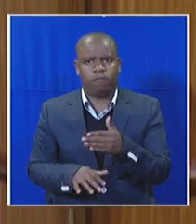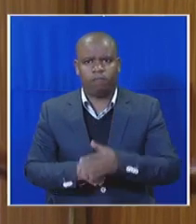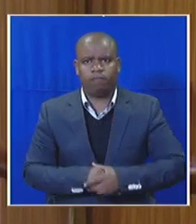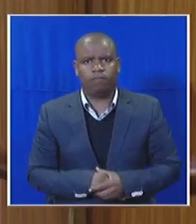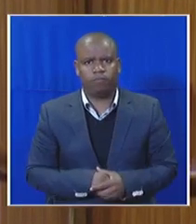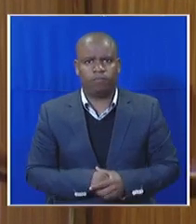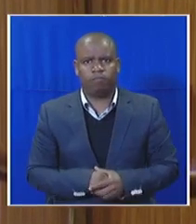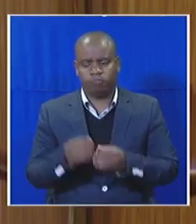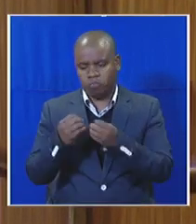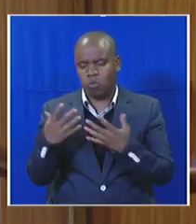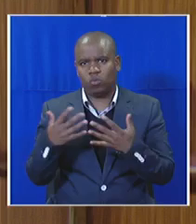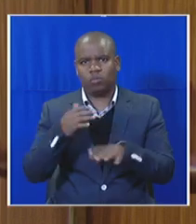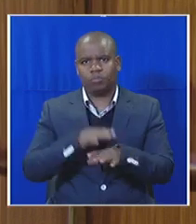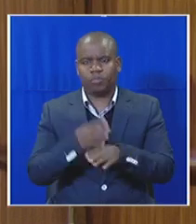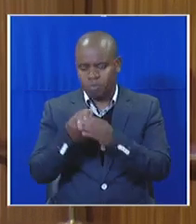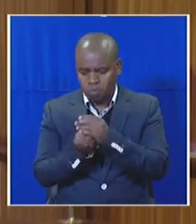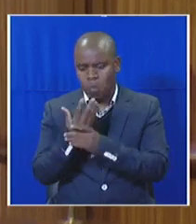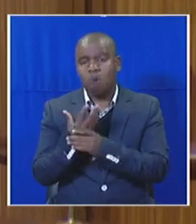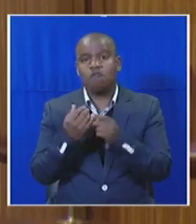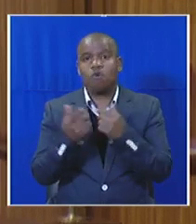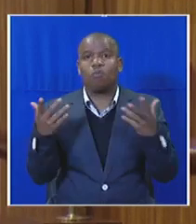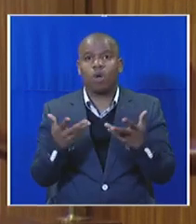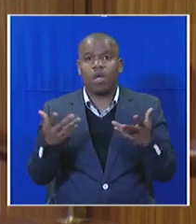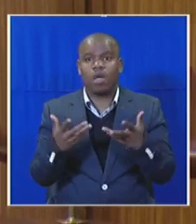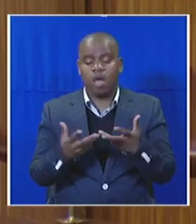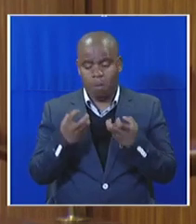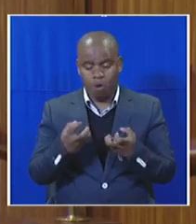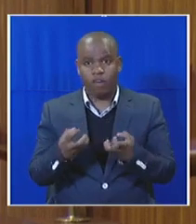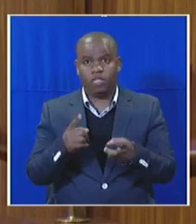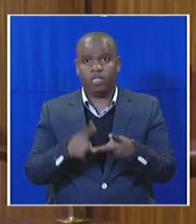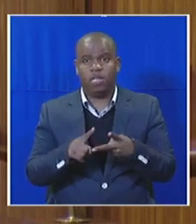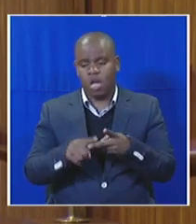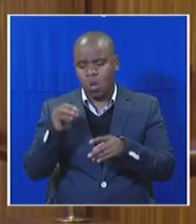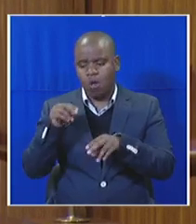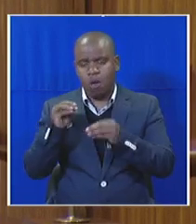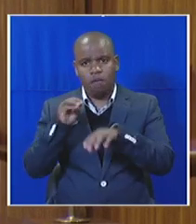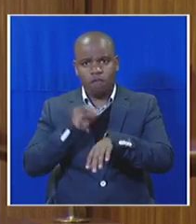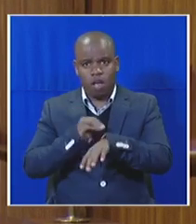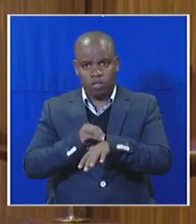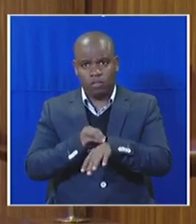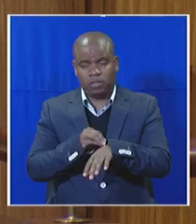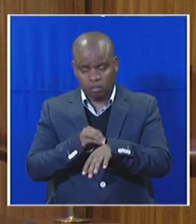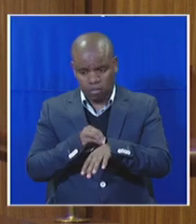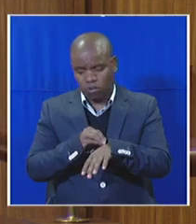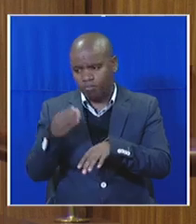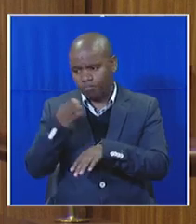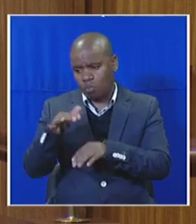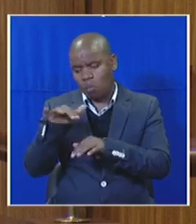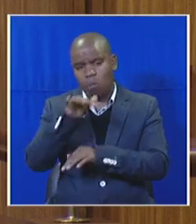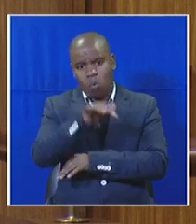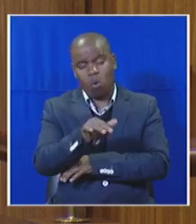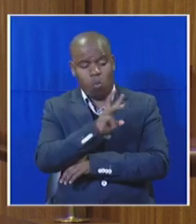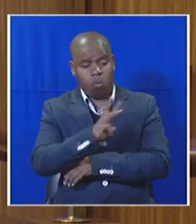some of them emanate from poverty, violence, and insecurity from the other neighboring countries, and that the West